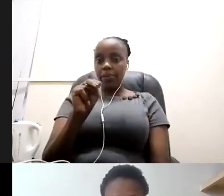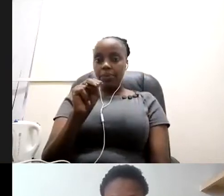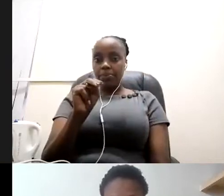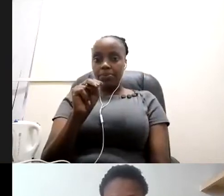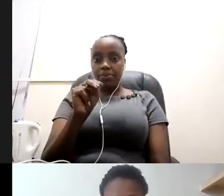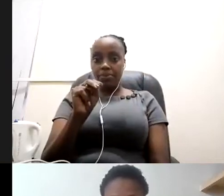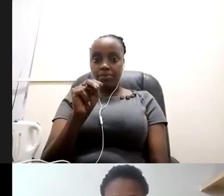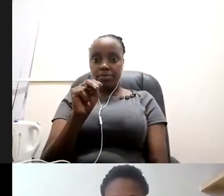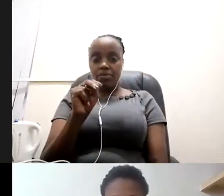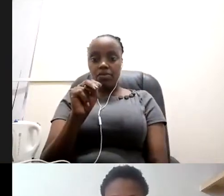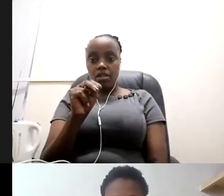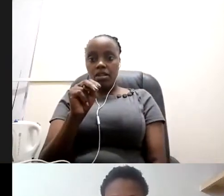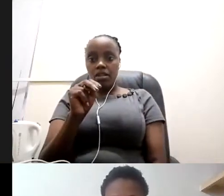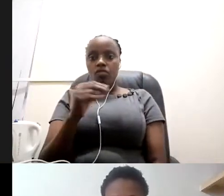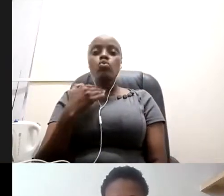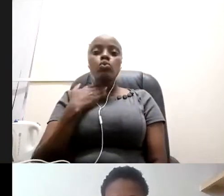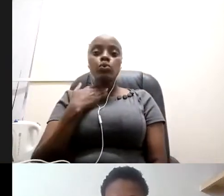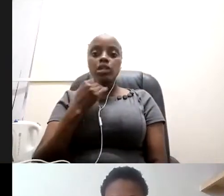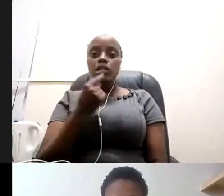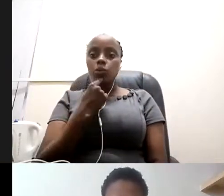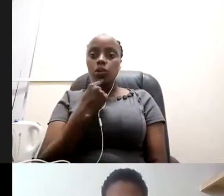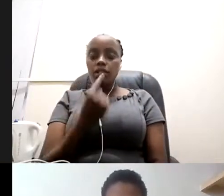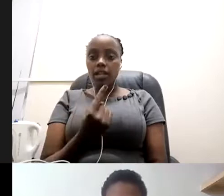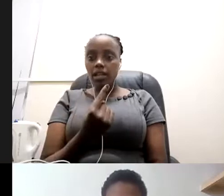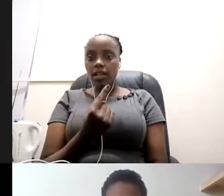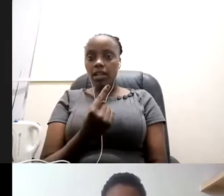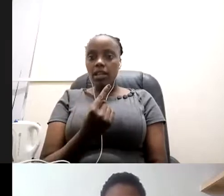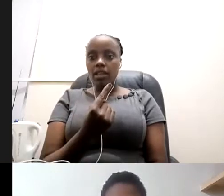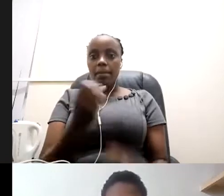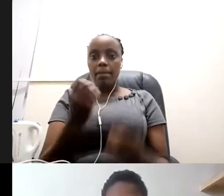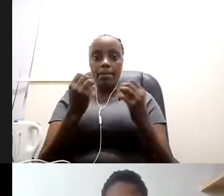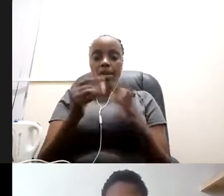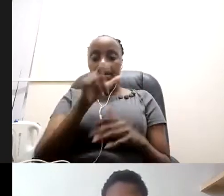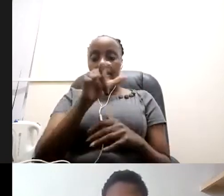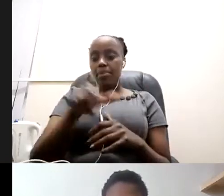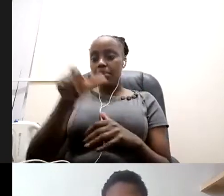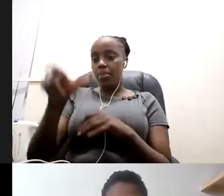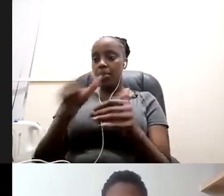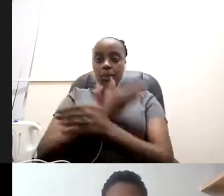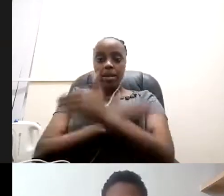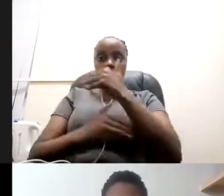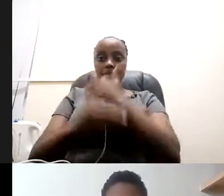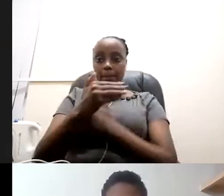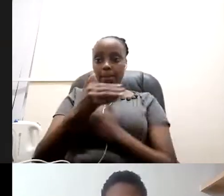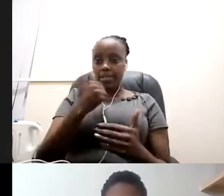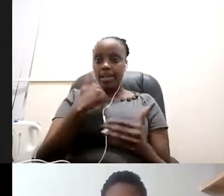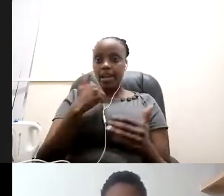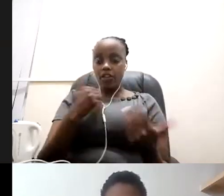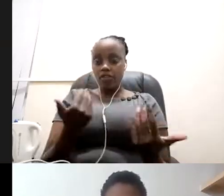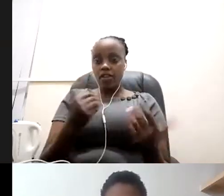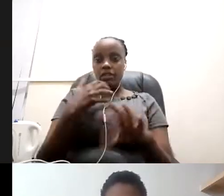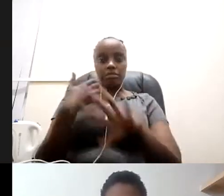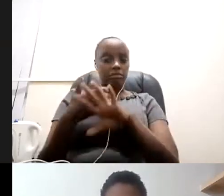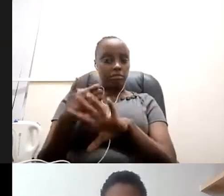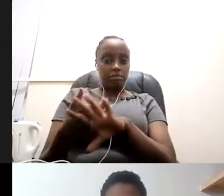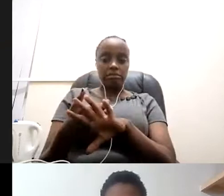Well, I would like to tell that many persons with disabilities face many difficulties